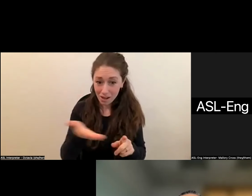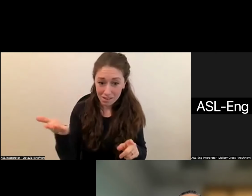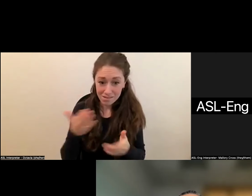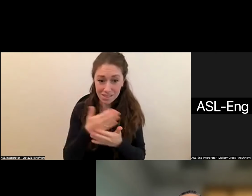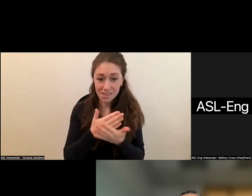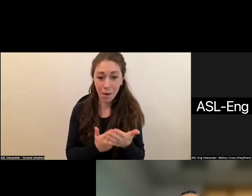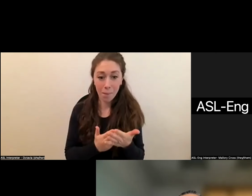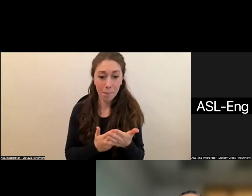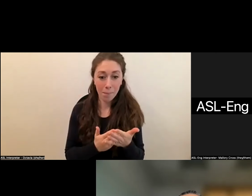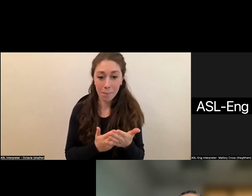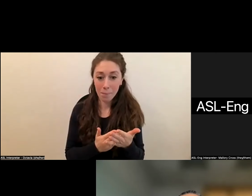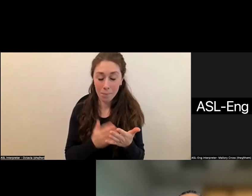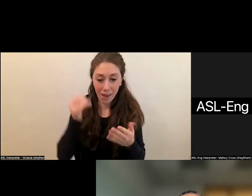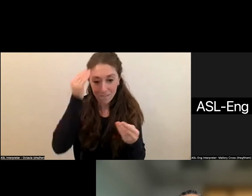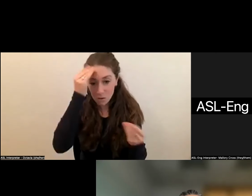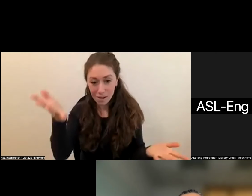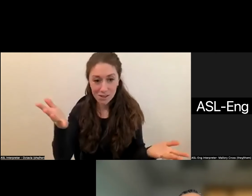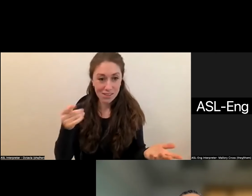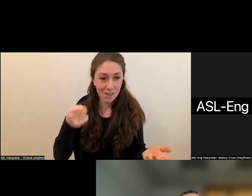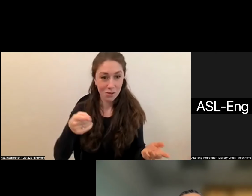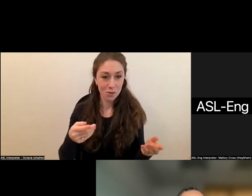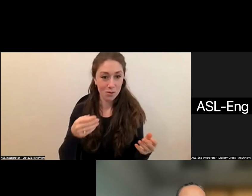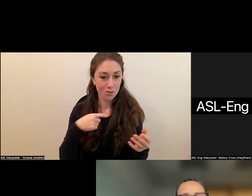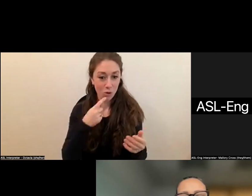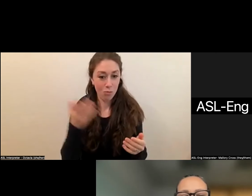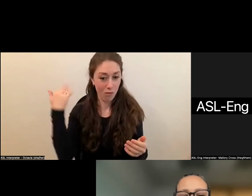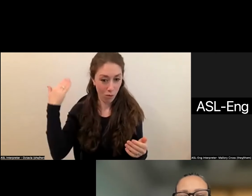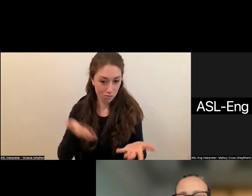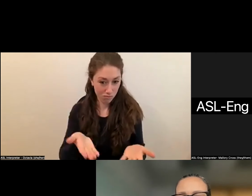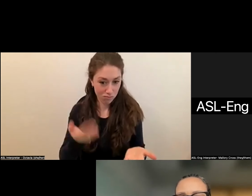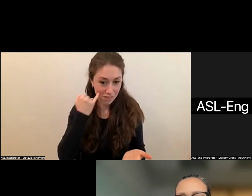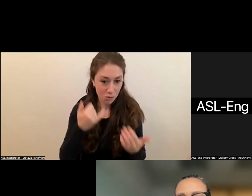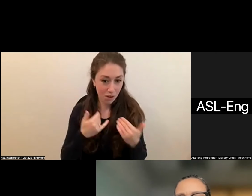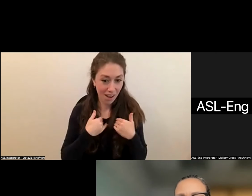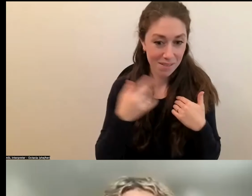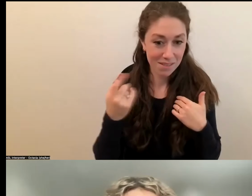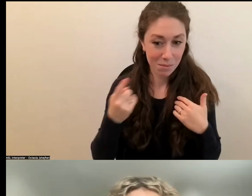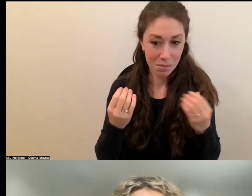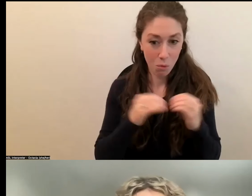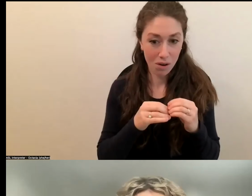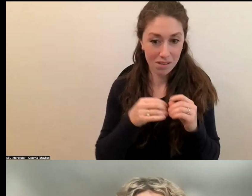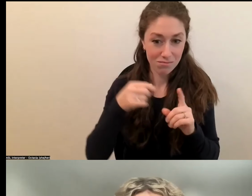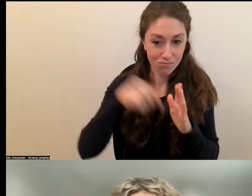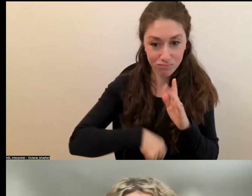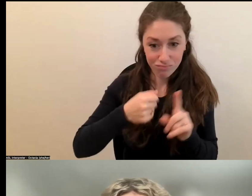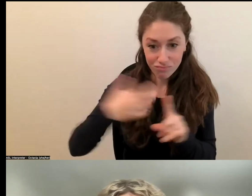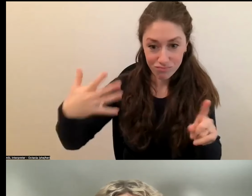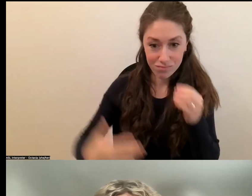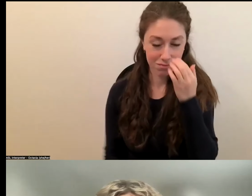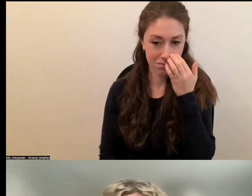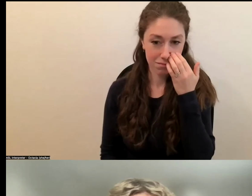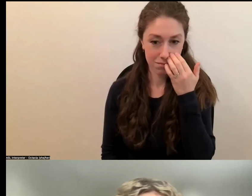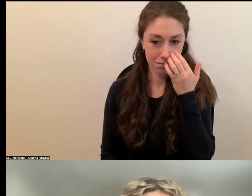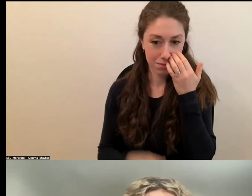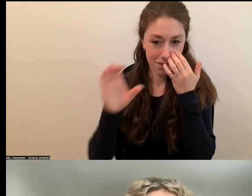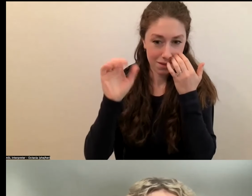the information that you gave us before, if you have something further you want to go a little deeper on. Yeah, sorry